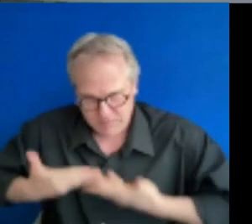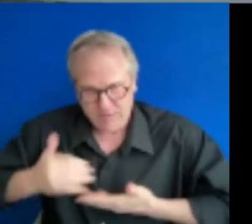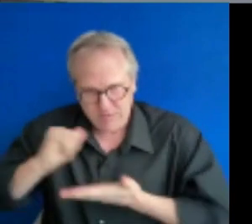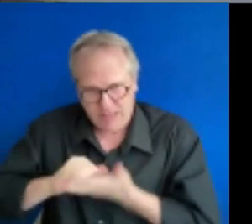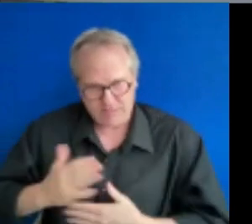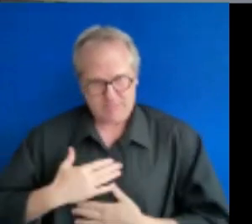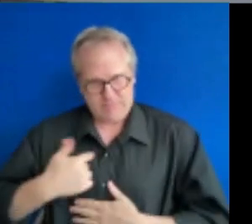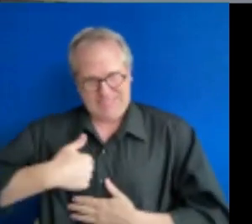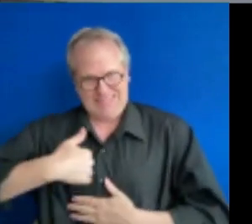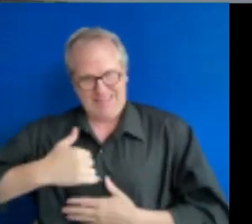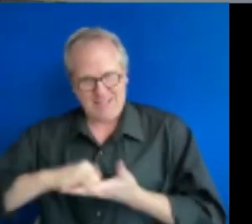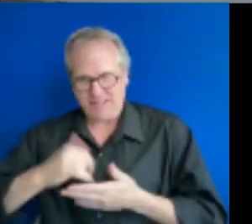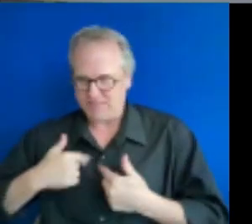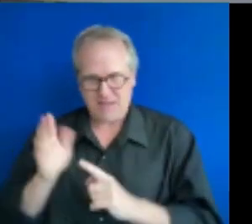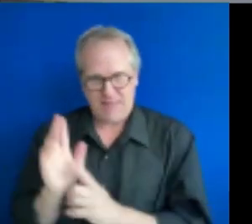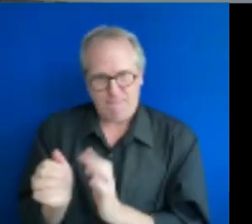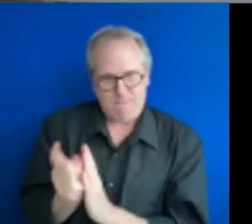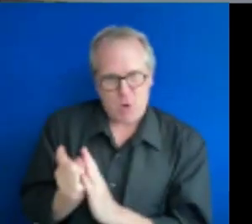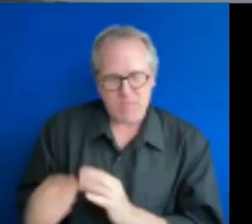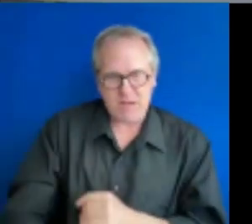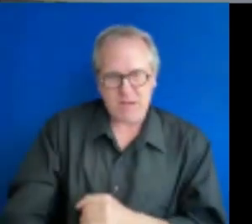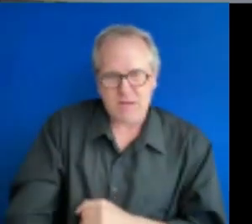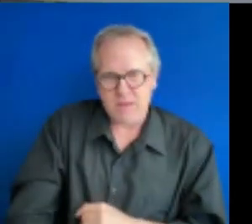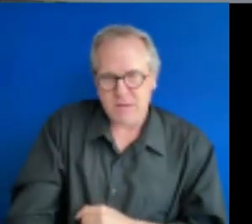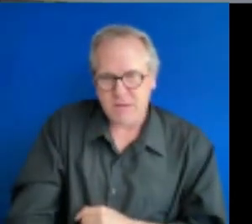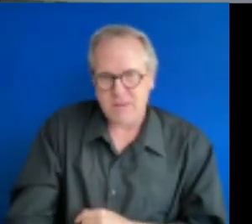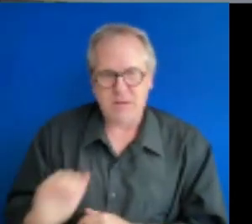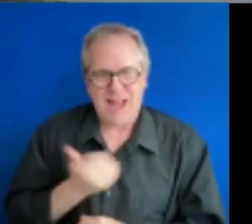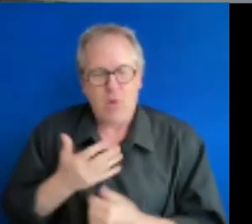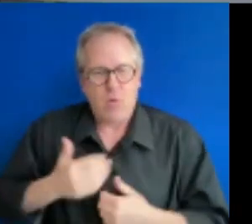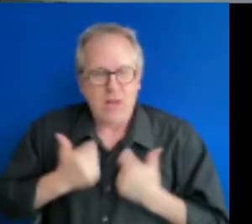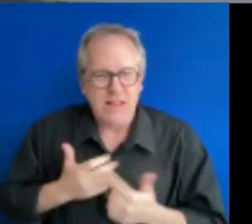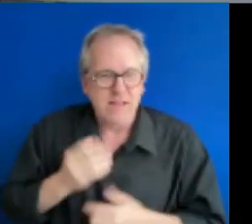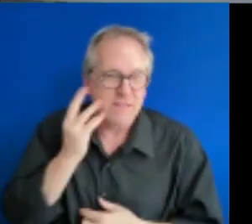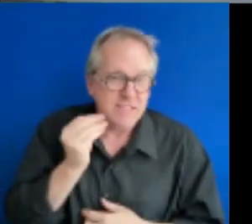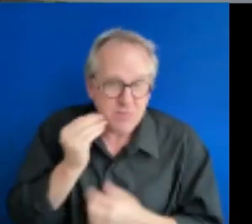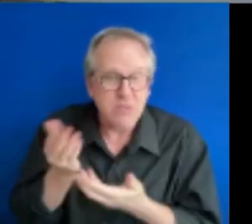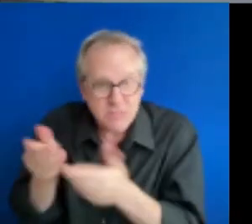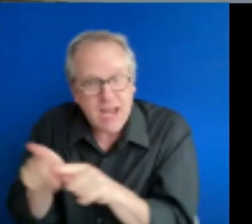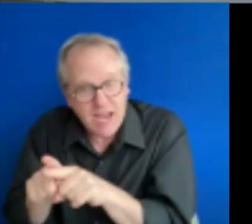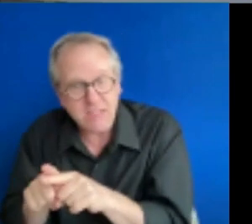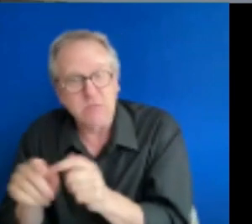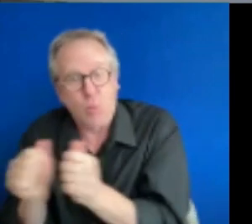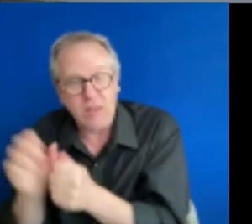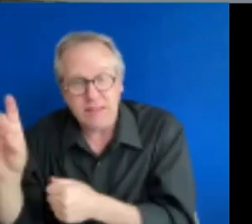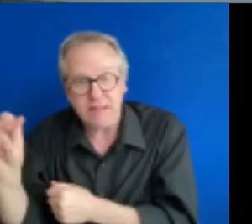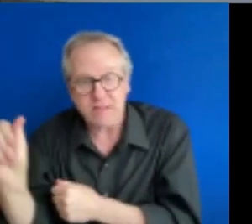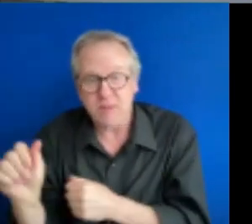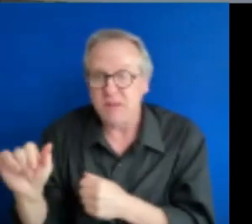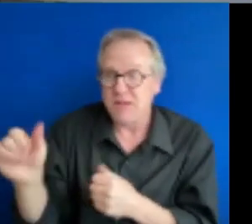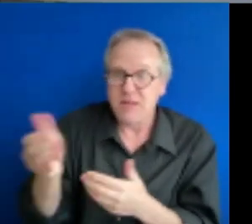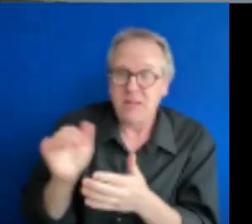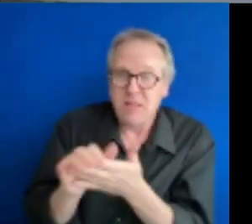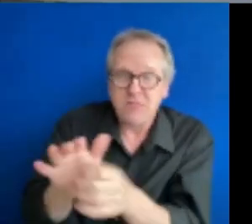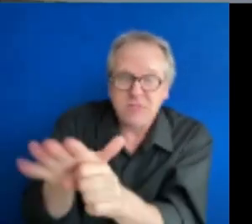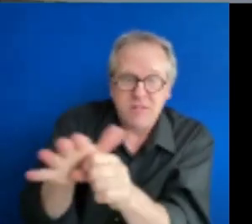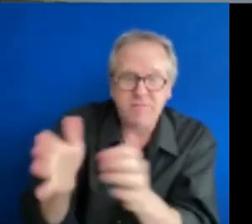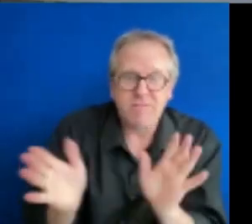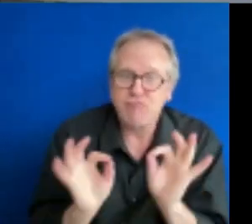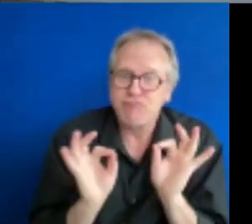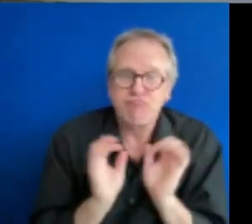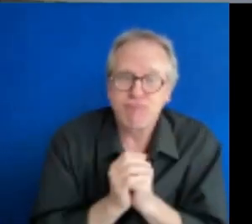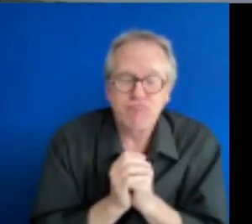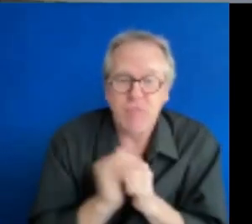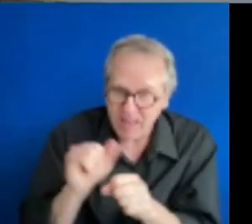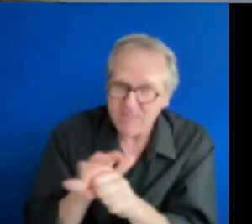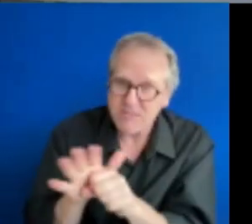to be in that moment, and that our lived experiences as people with disabilities is enough. We don't have